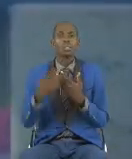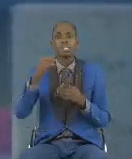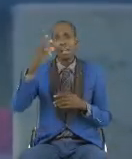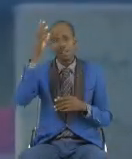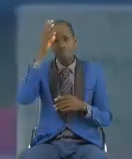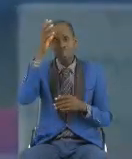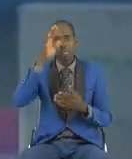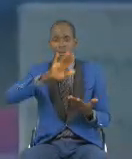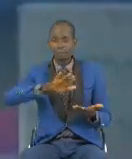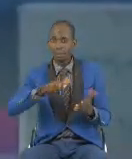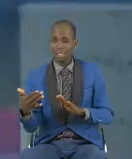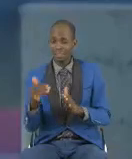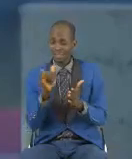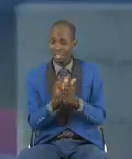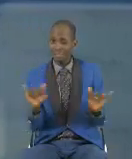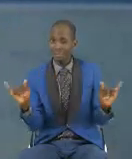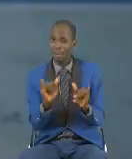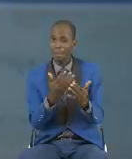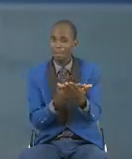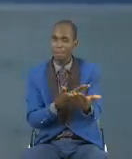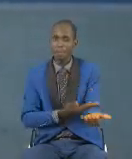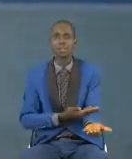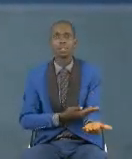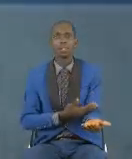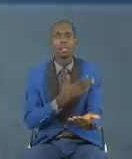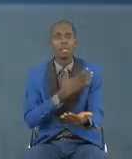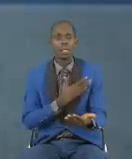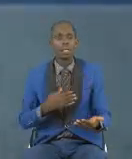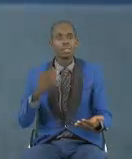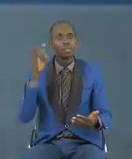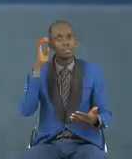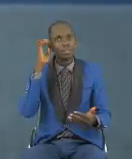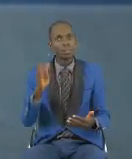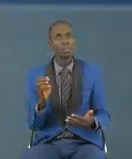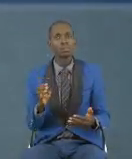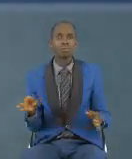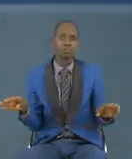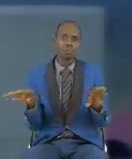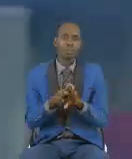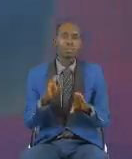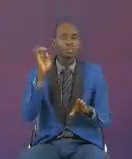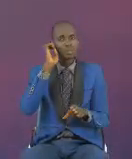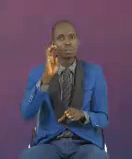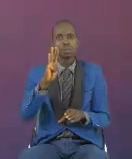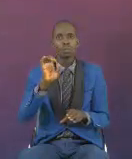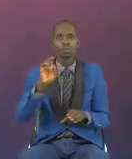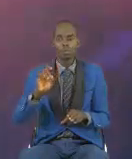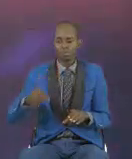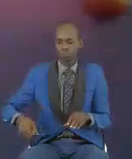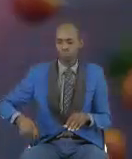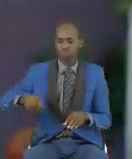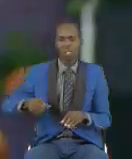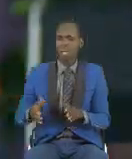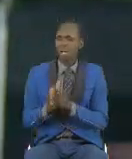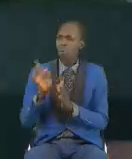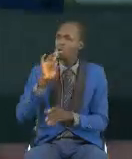died that morning. And then he closed his box. He picked up the box. They said, where are you going? He said, I'm going